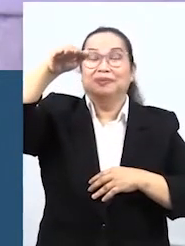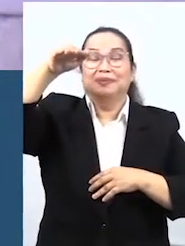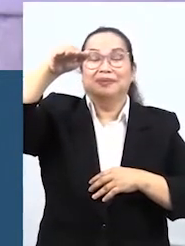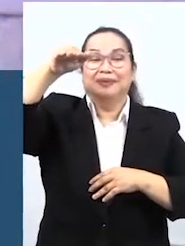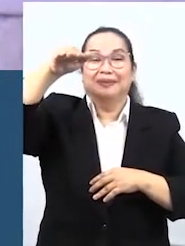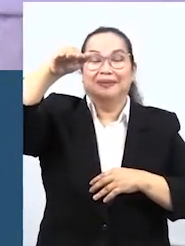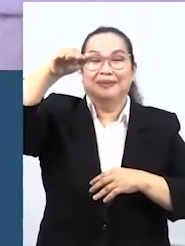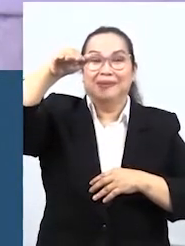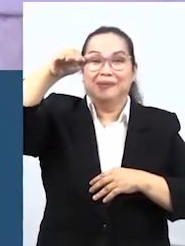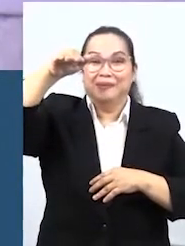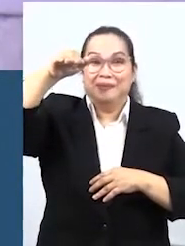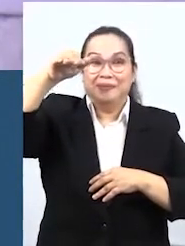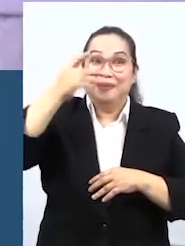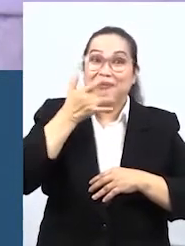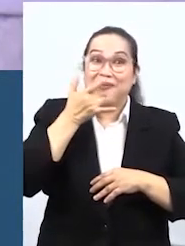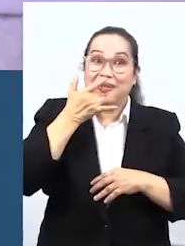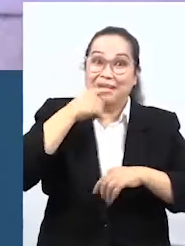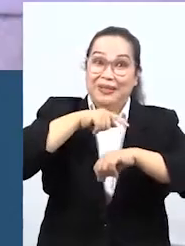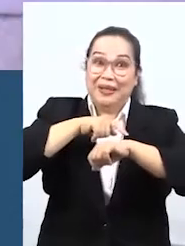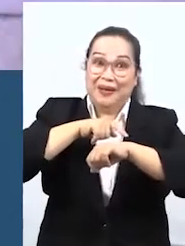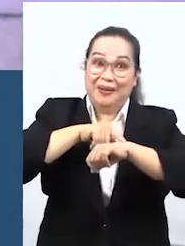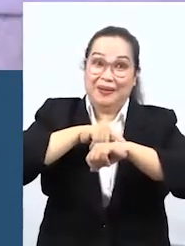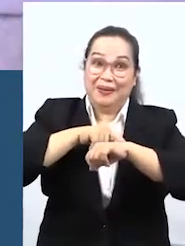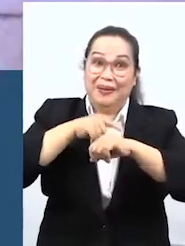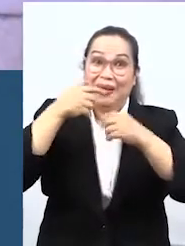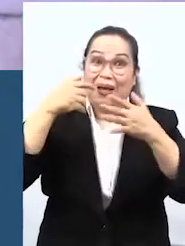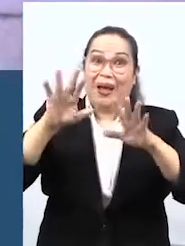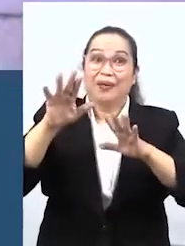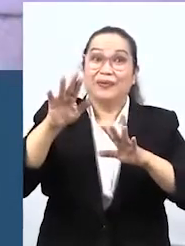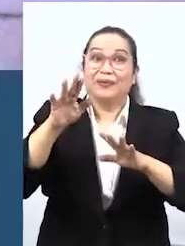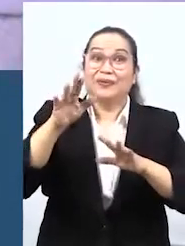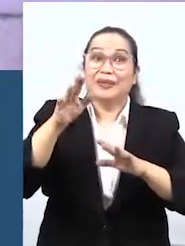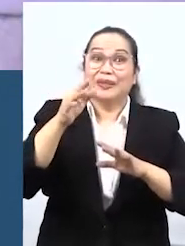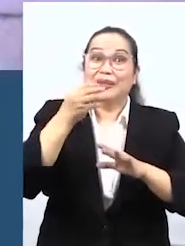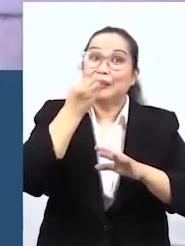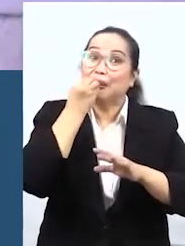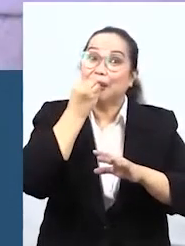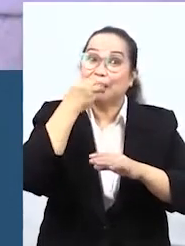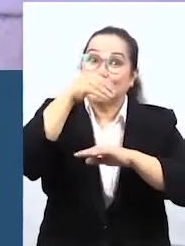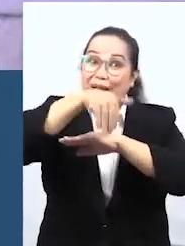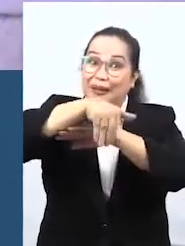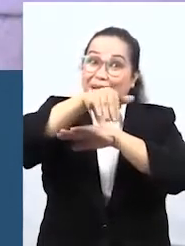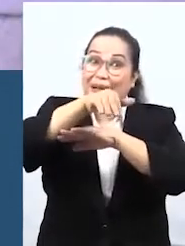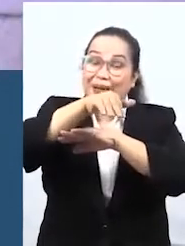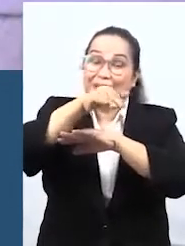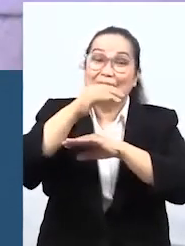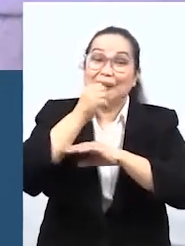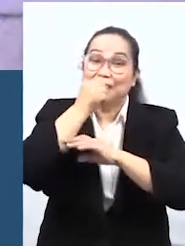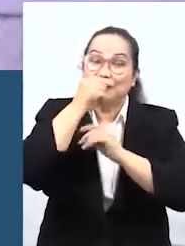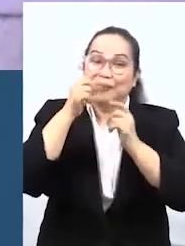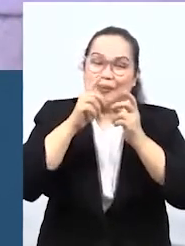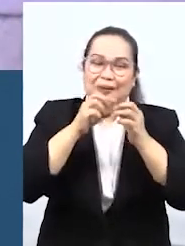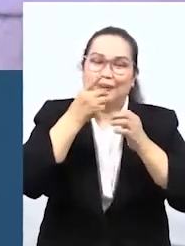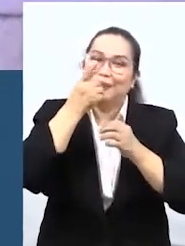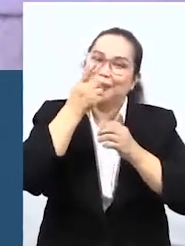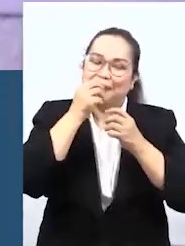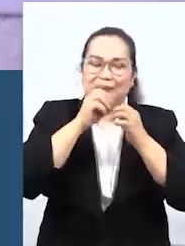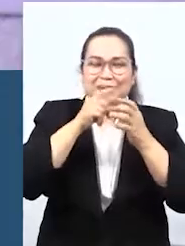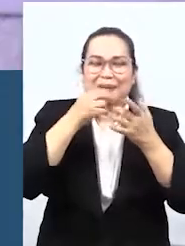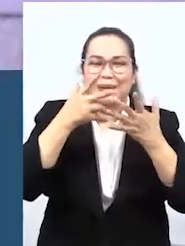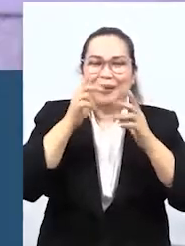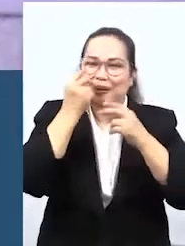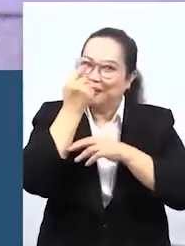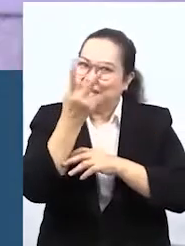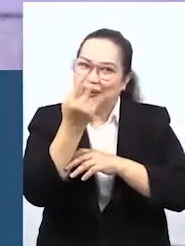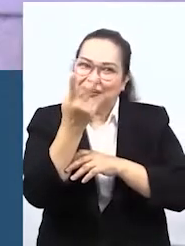and Our favorite time of the day is after dinner We will watch tv together and we will you know tickle each other you know you